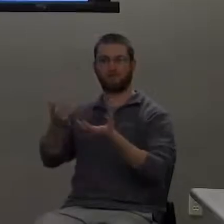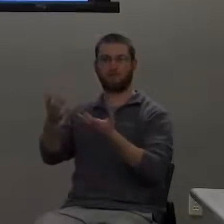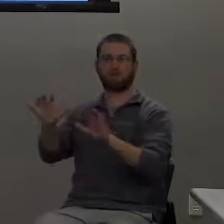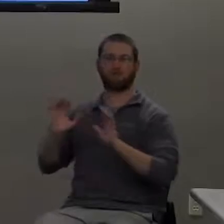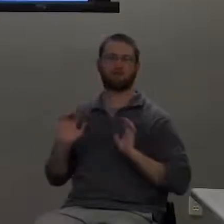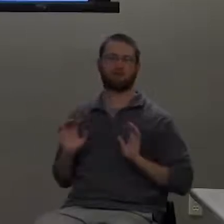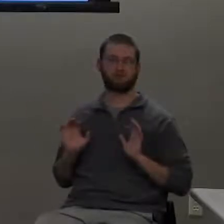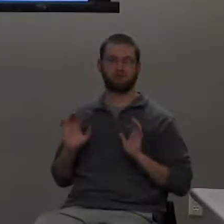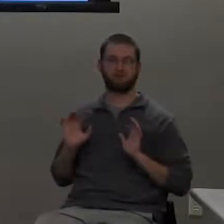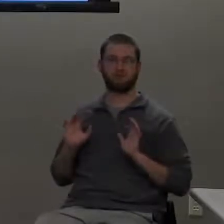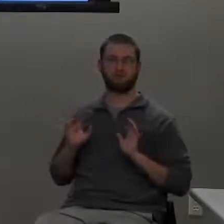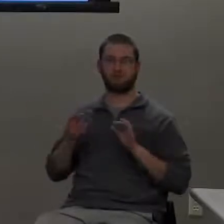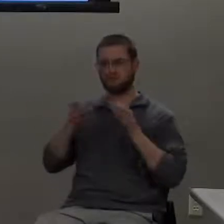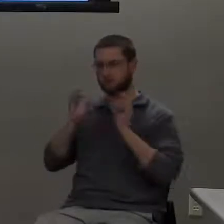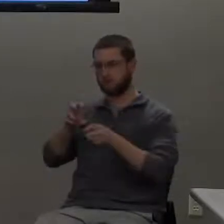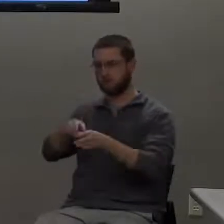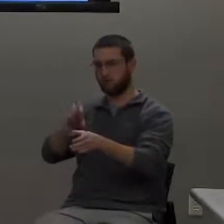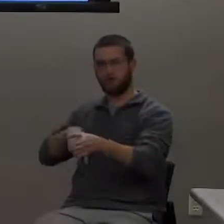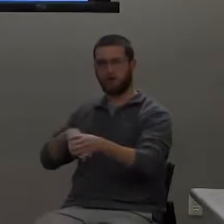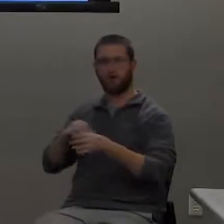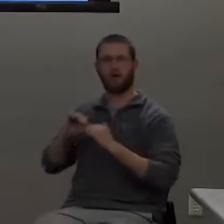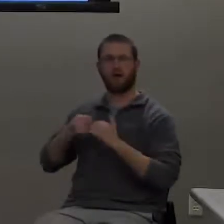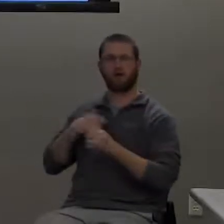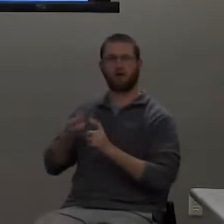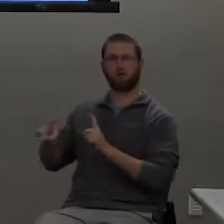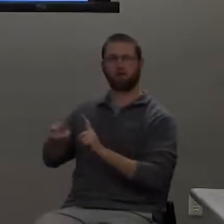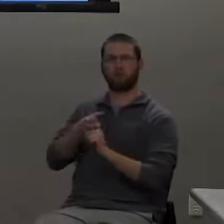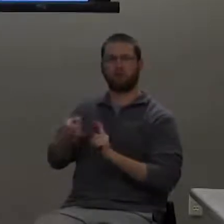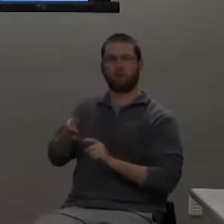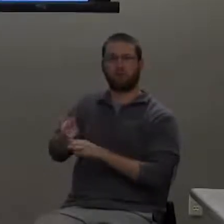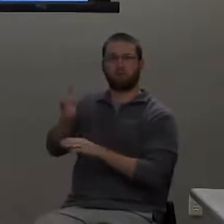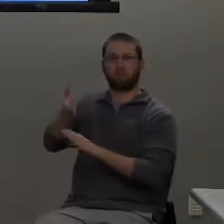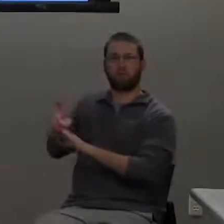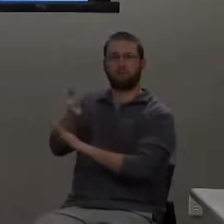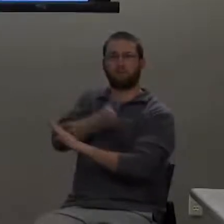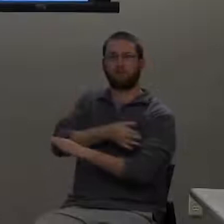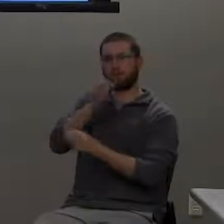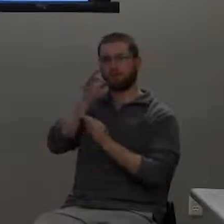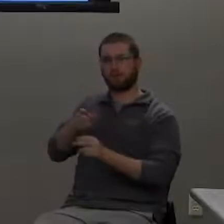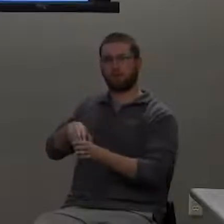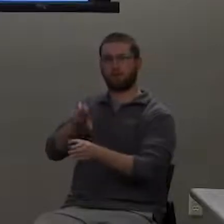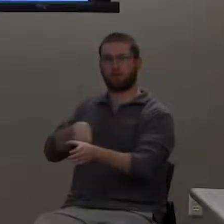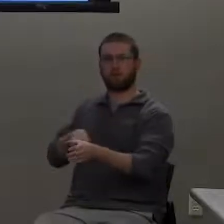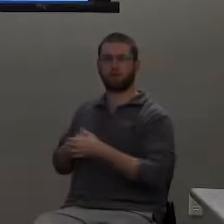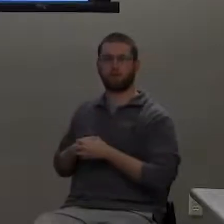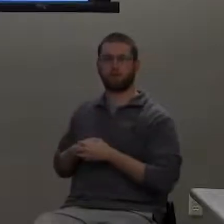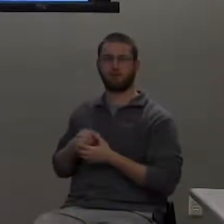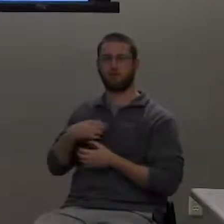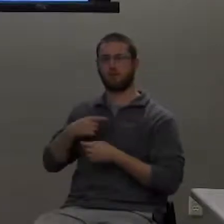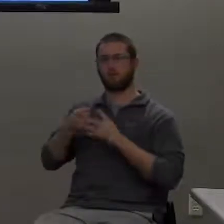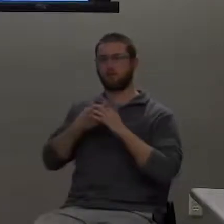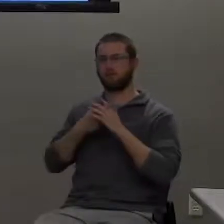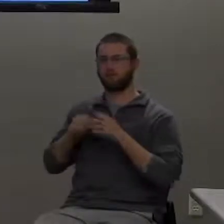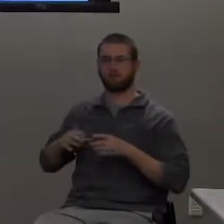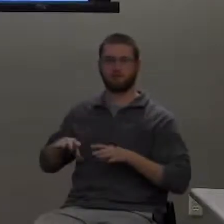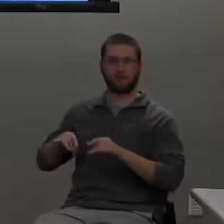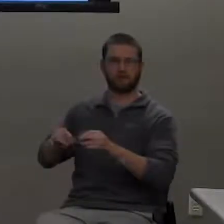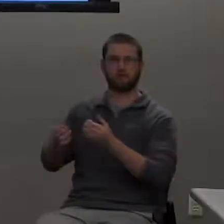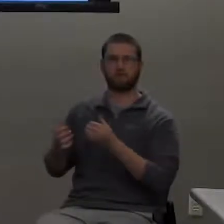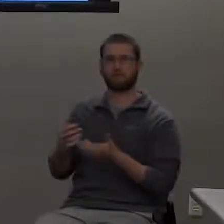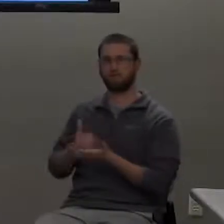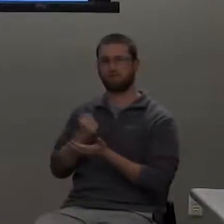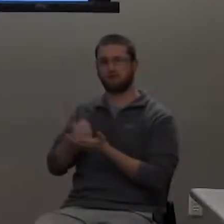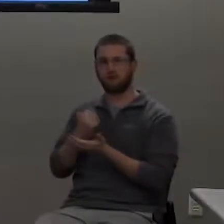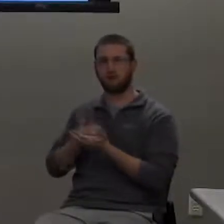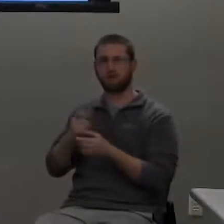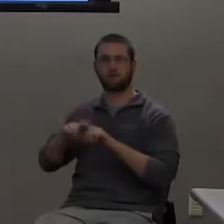already been sailed. And so how do we get them, how do we look at a workforce program that takes advantage of the robust programs we have, but then